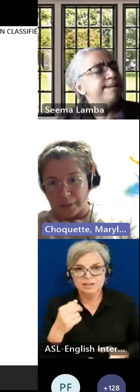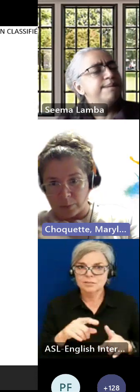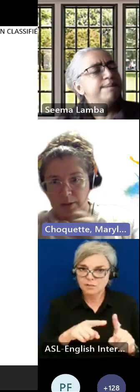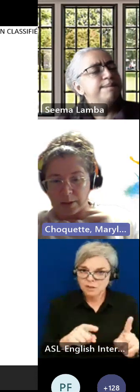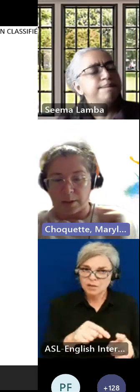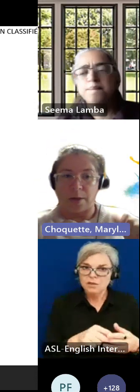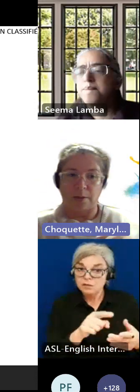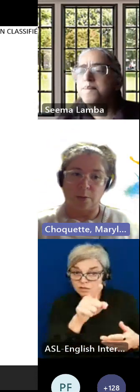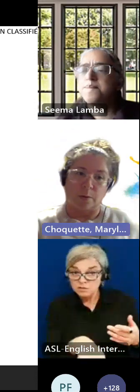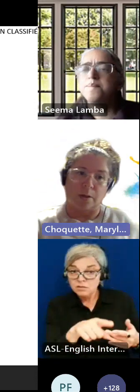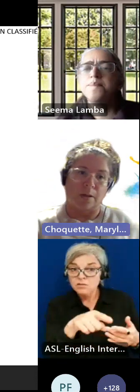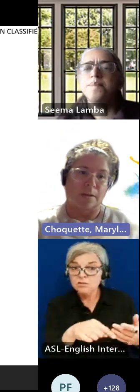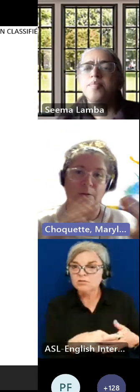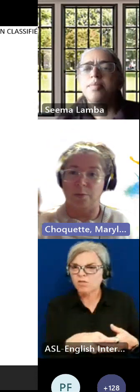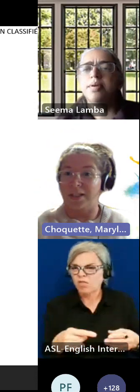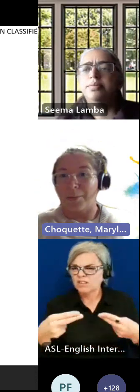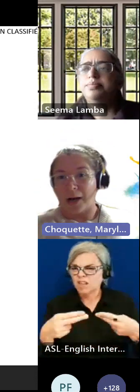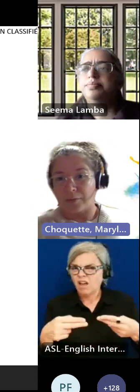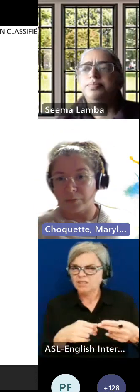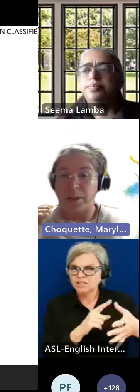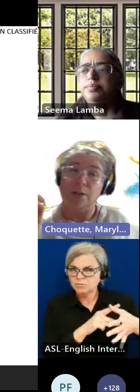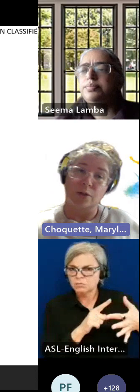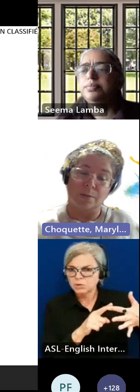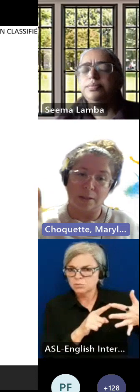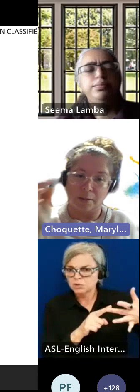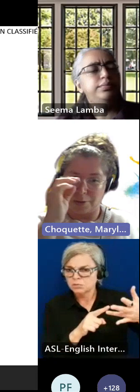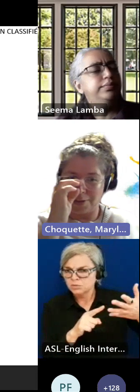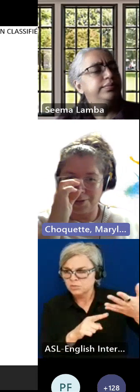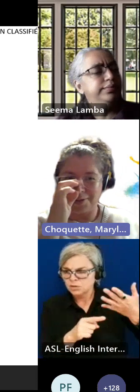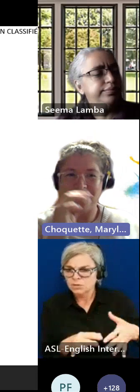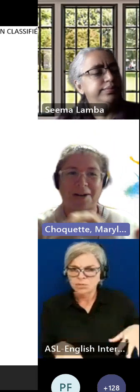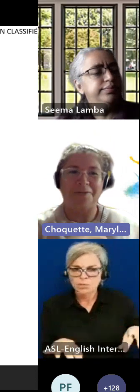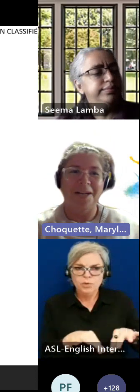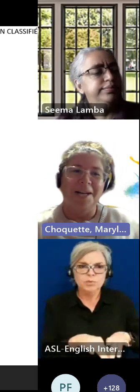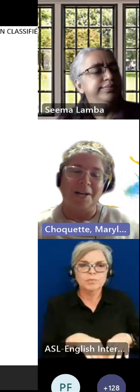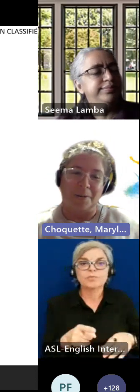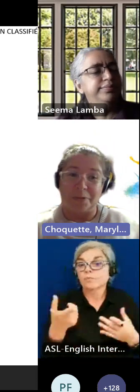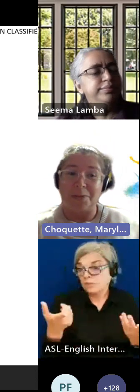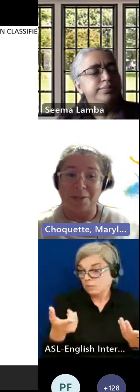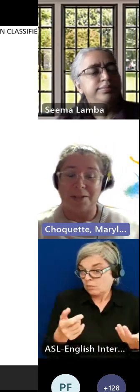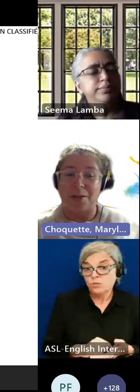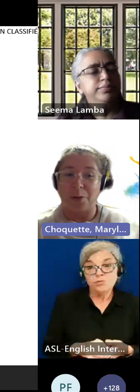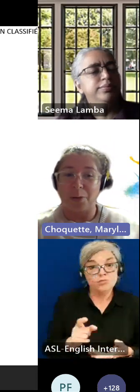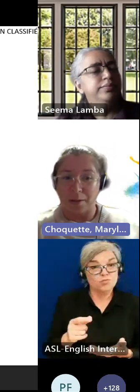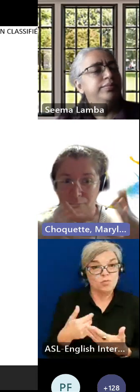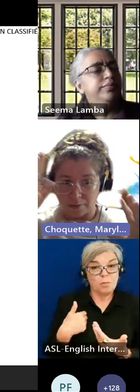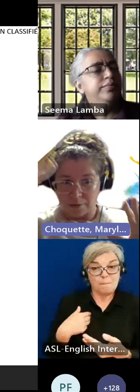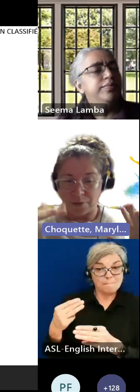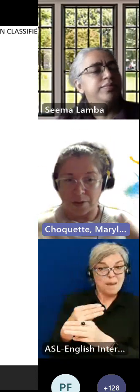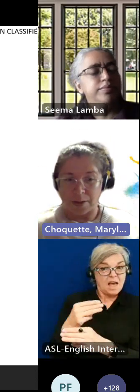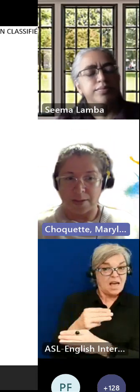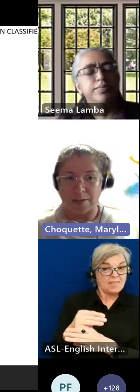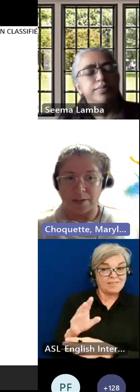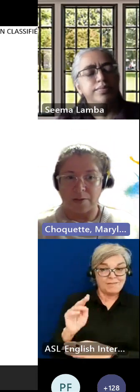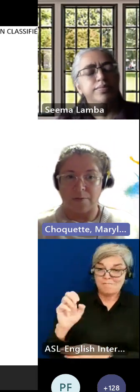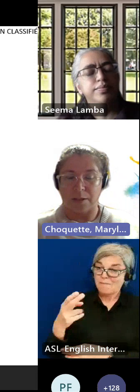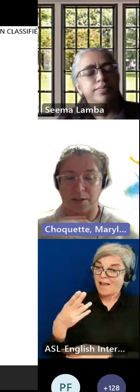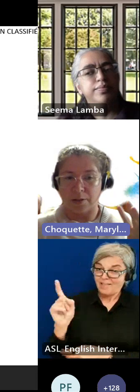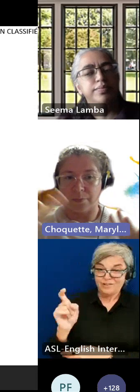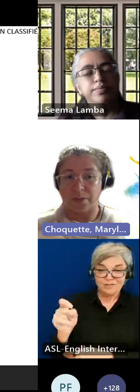how they will impact your work. It could be the math. Well, it should be also the math. So there's a whole lot of